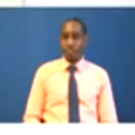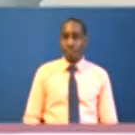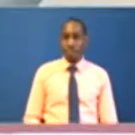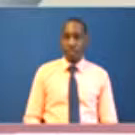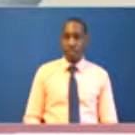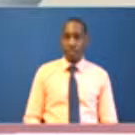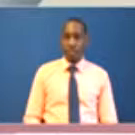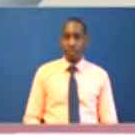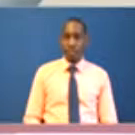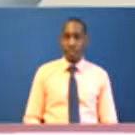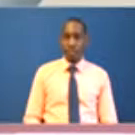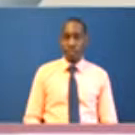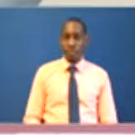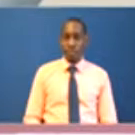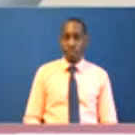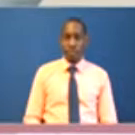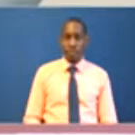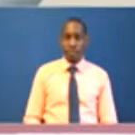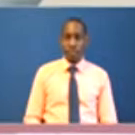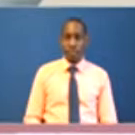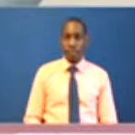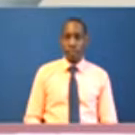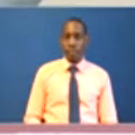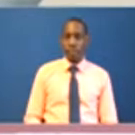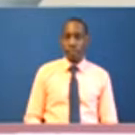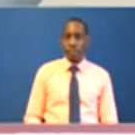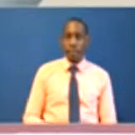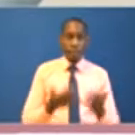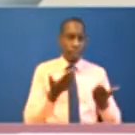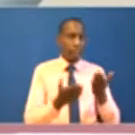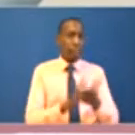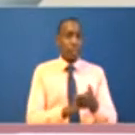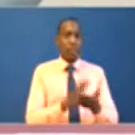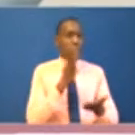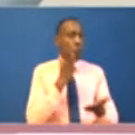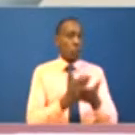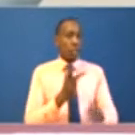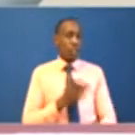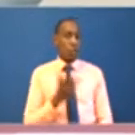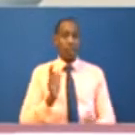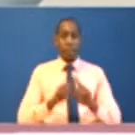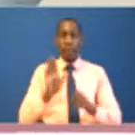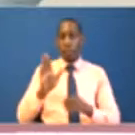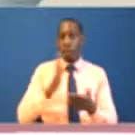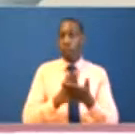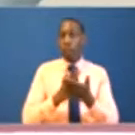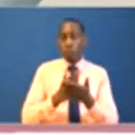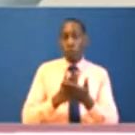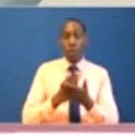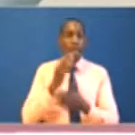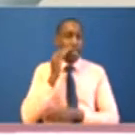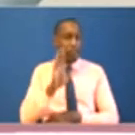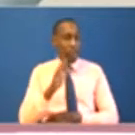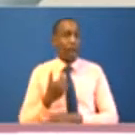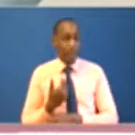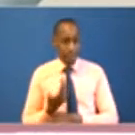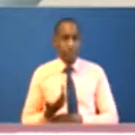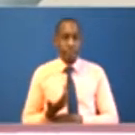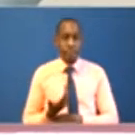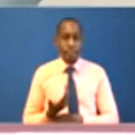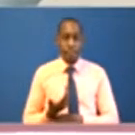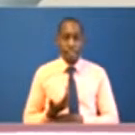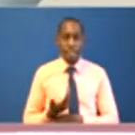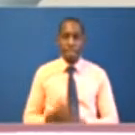their side of the story what do you know right yeah philip is maybe hard roots but it sounds like he knows something he's been there he he has been